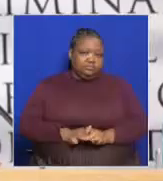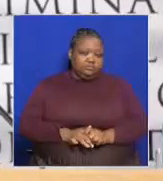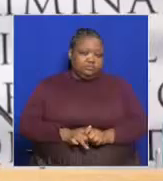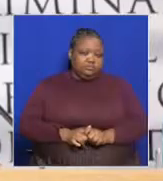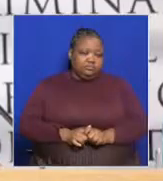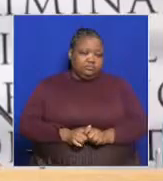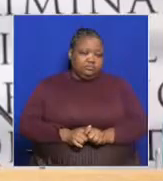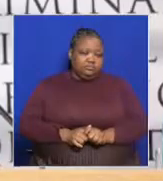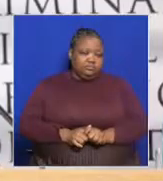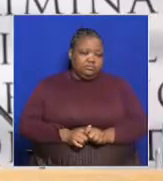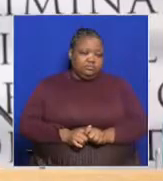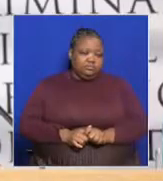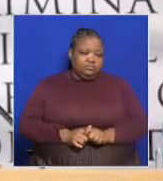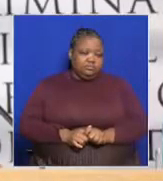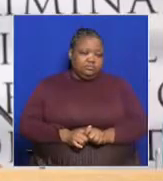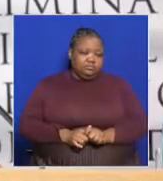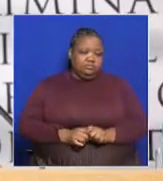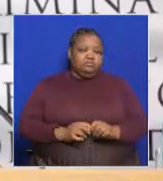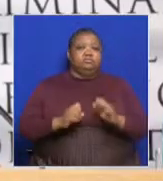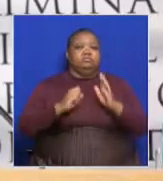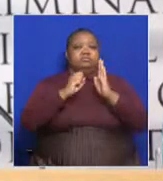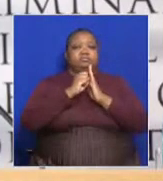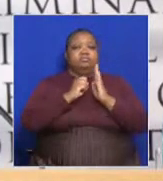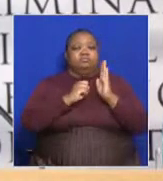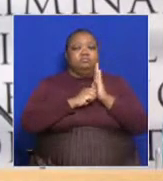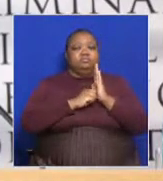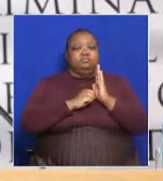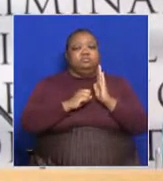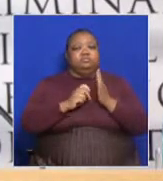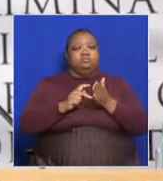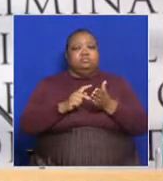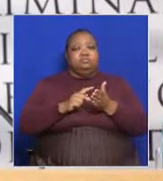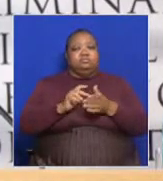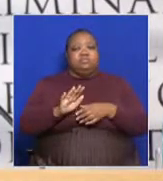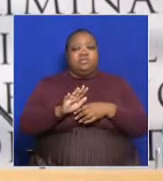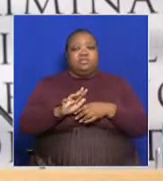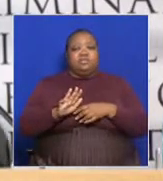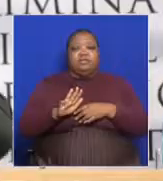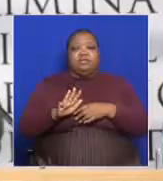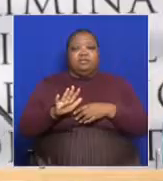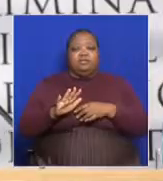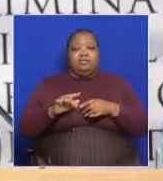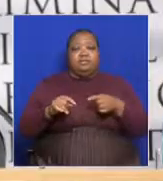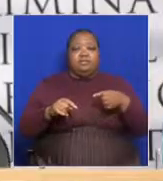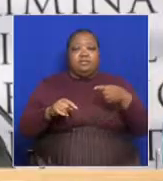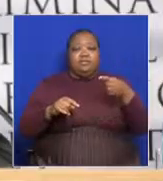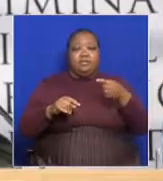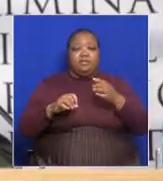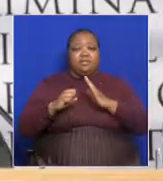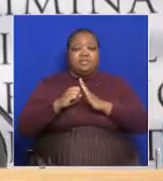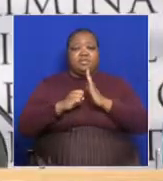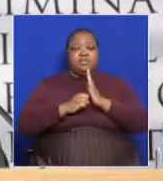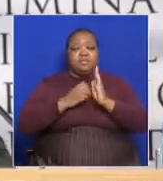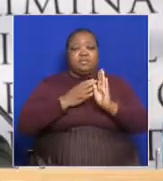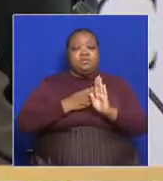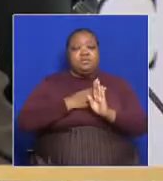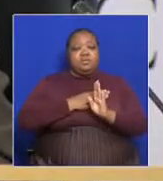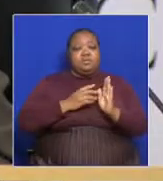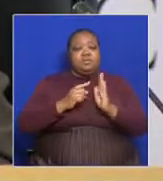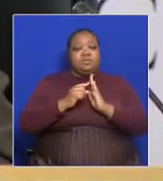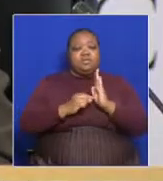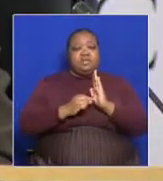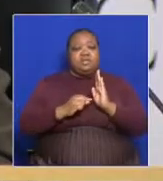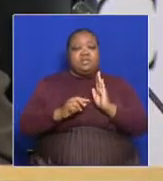That statement at 595 is the first statement, an earlier one dated May 22. You see that?